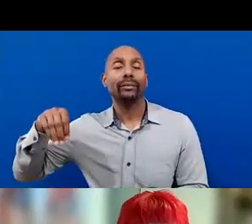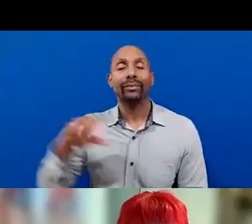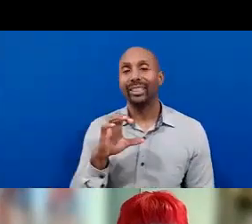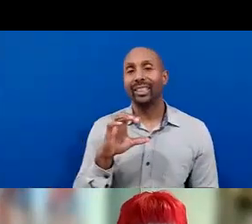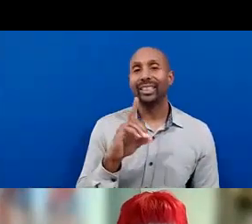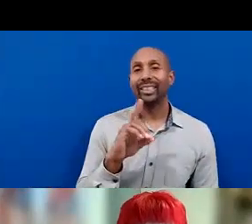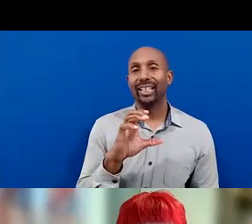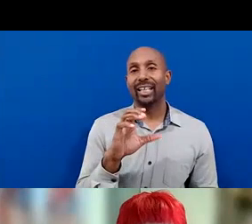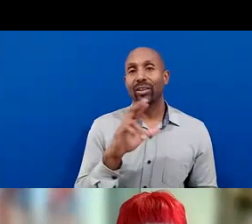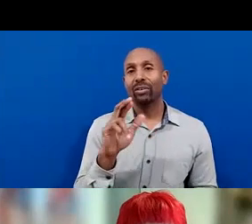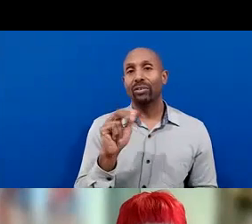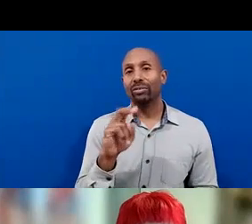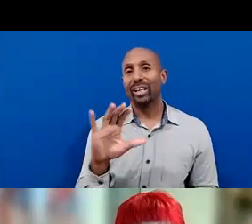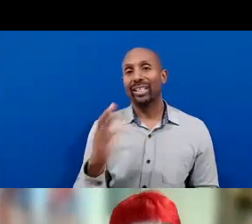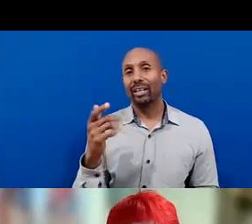But that's